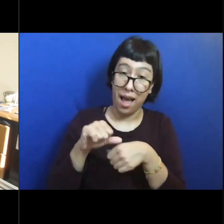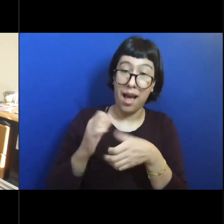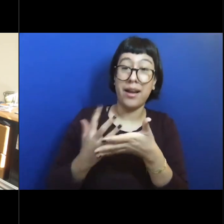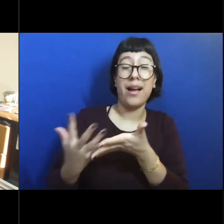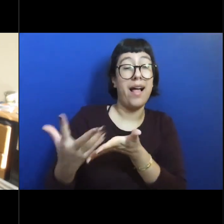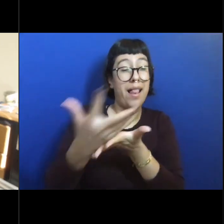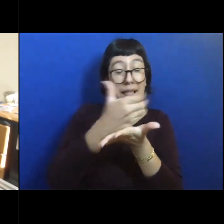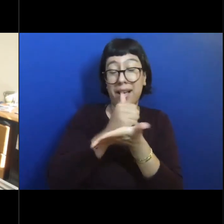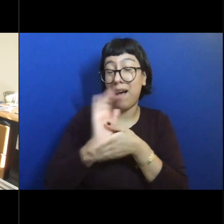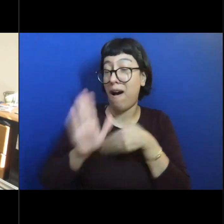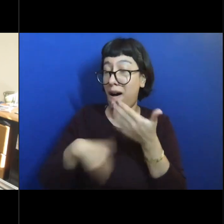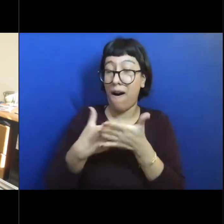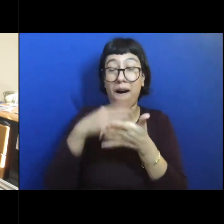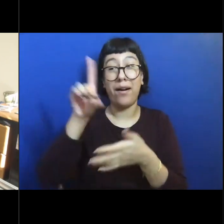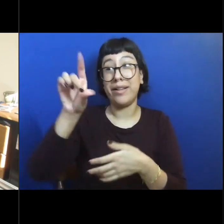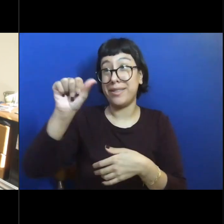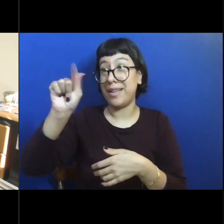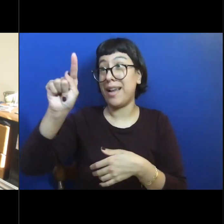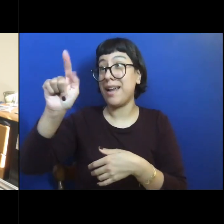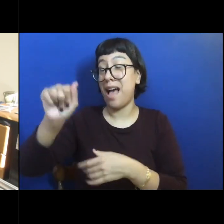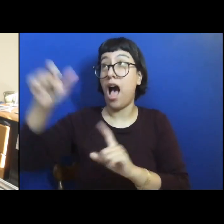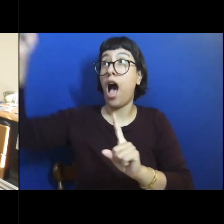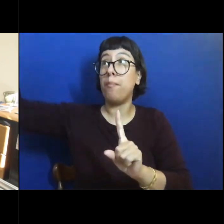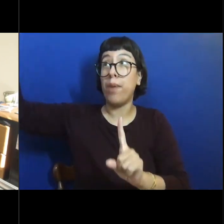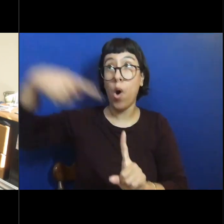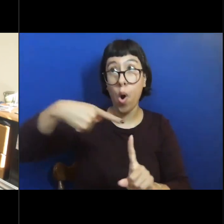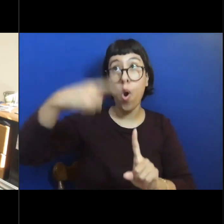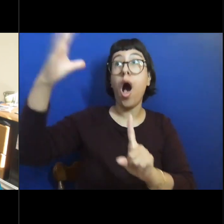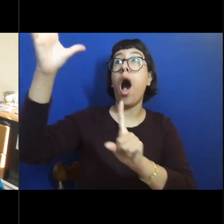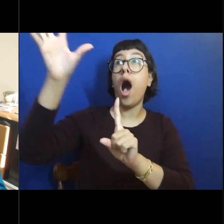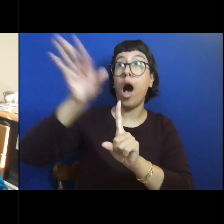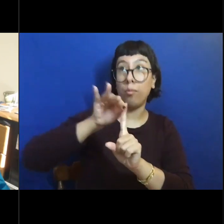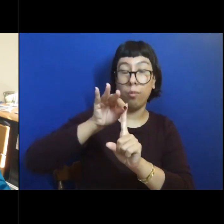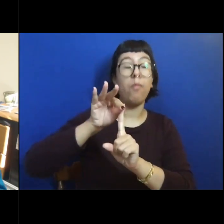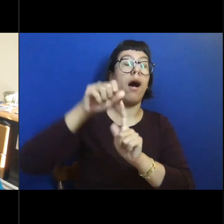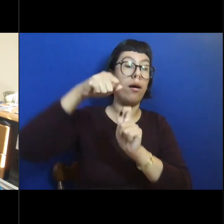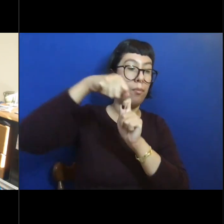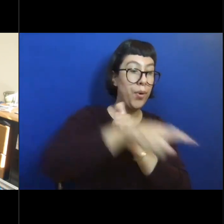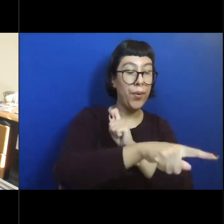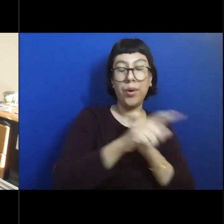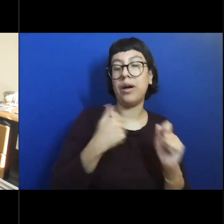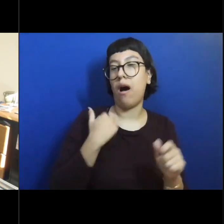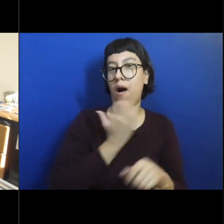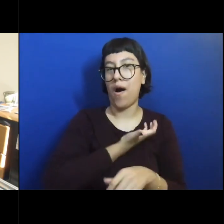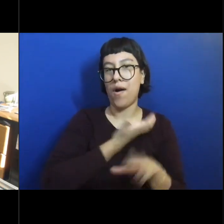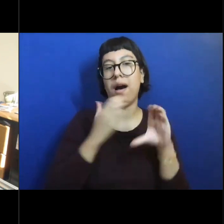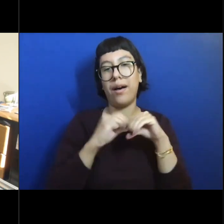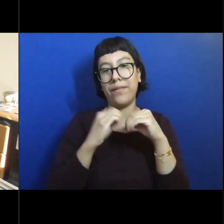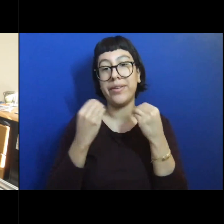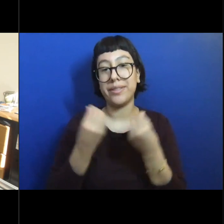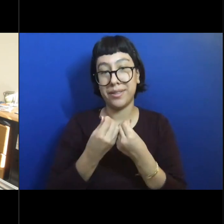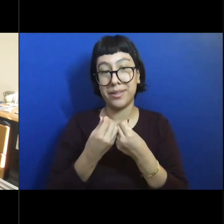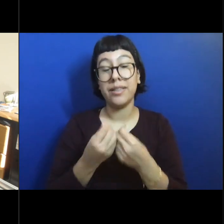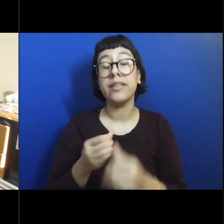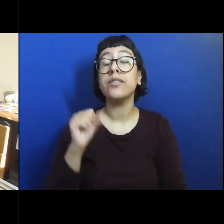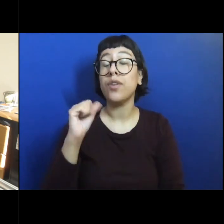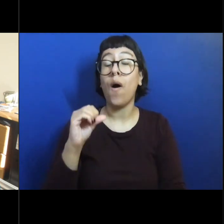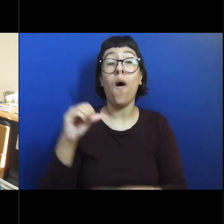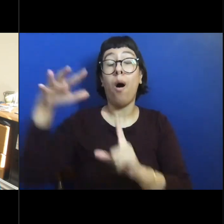the data and then sending it back down to Earth. One thing that's neat about this is once it pops and comes back down to the